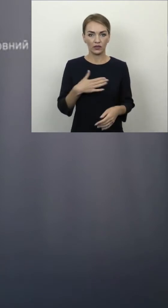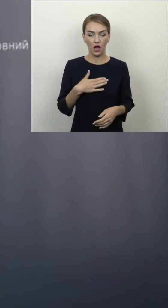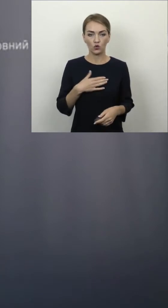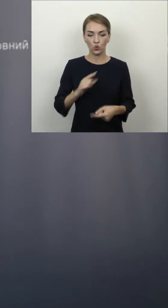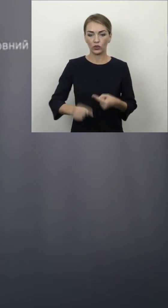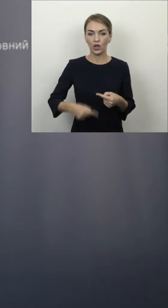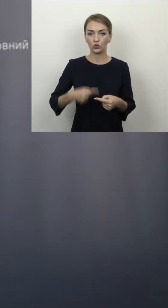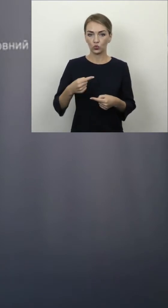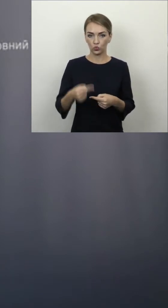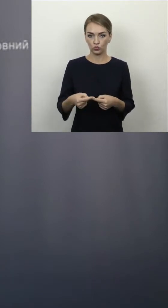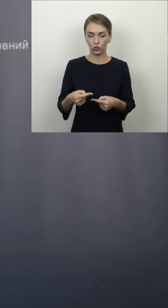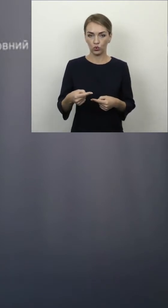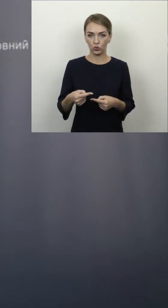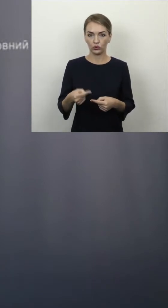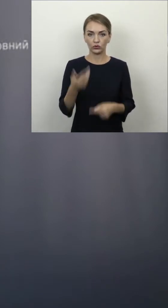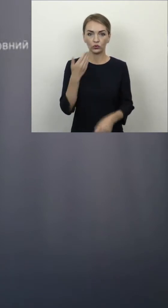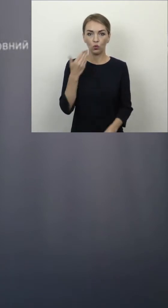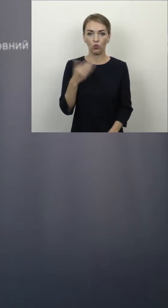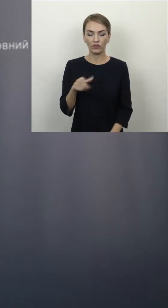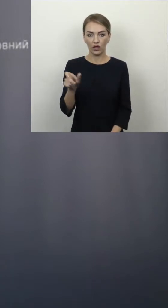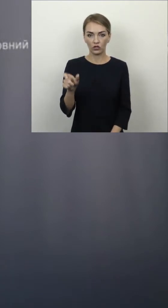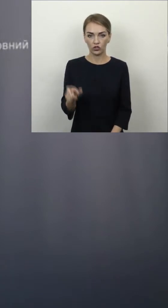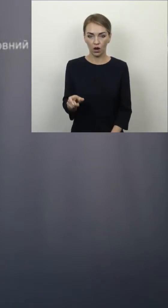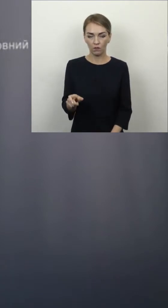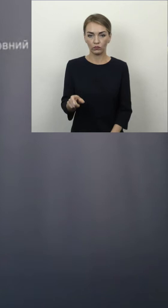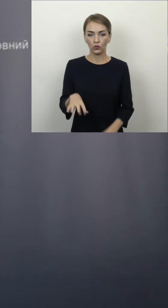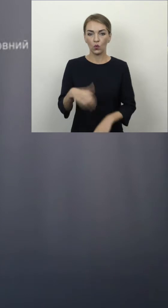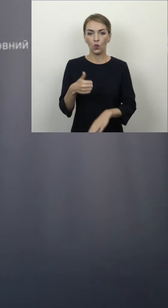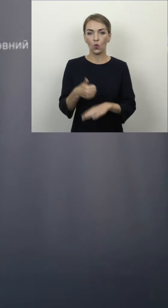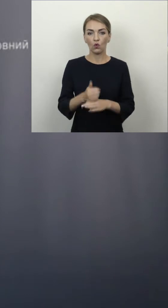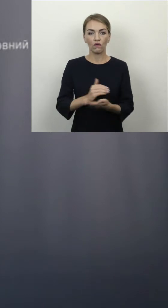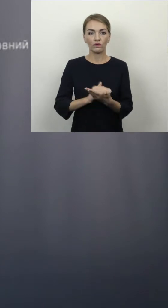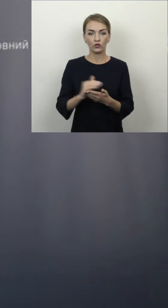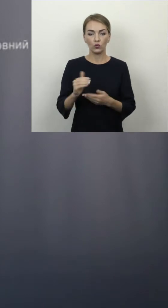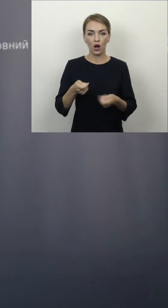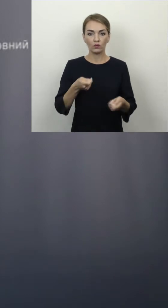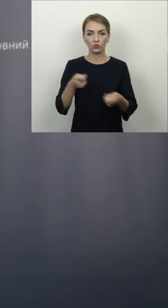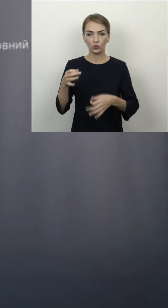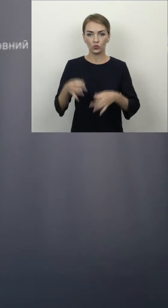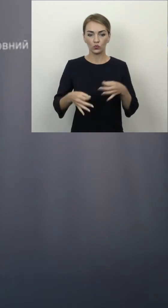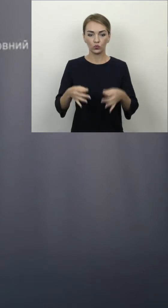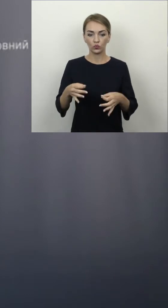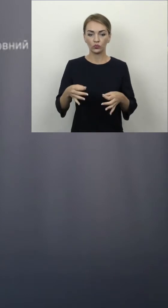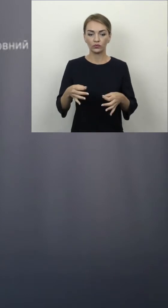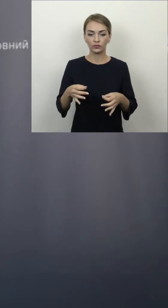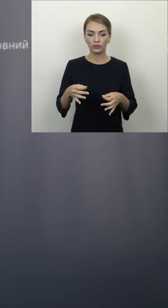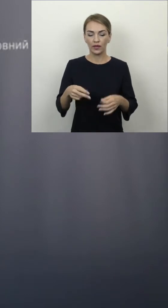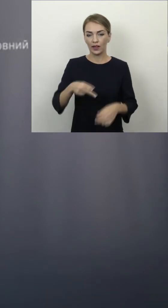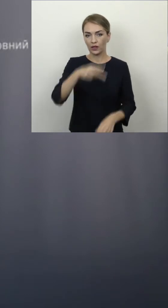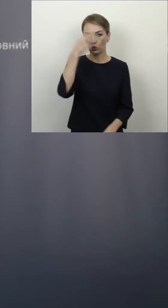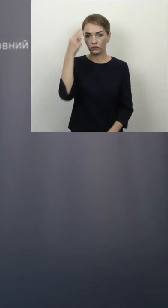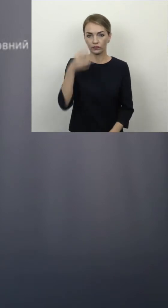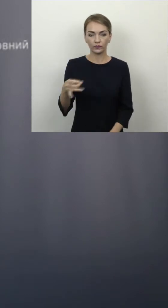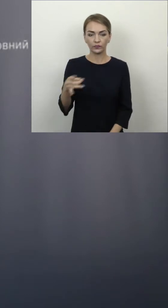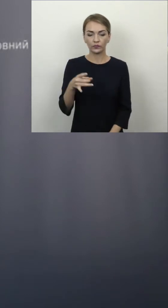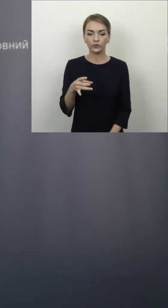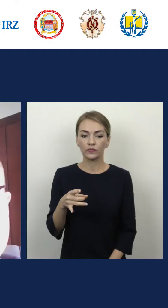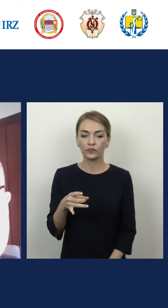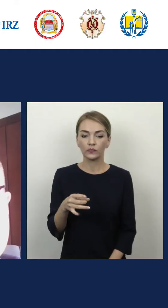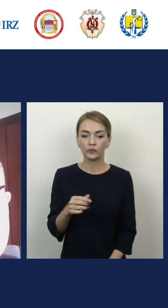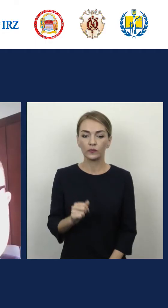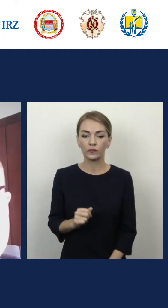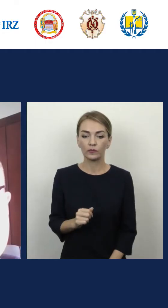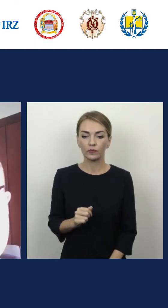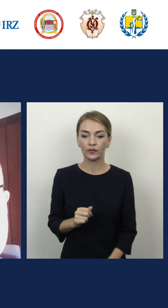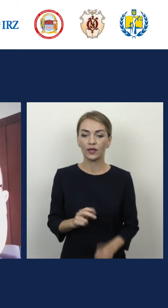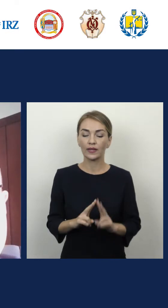introduce to you our next presenter, President of C3 Administrative Court of